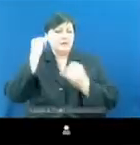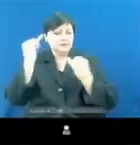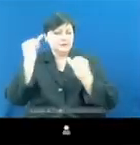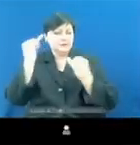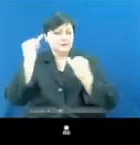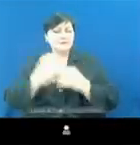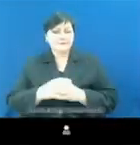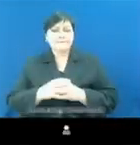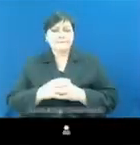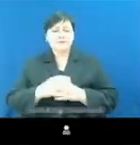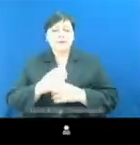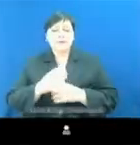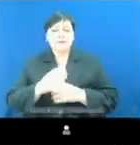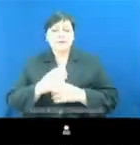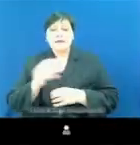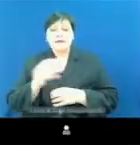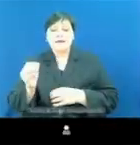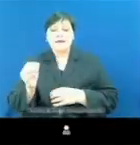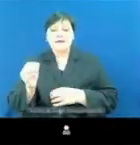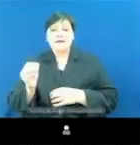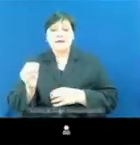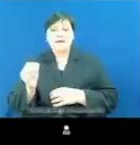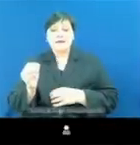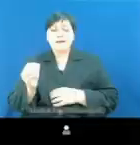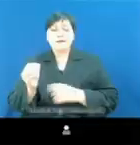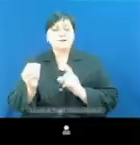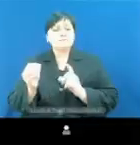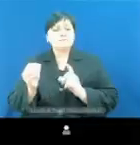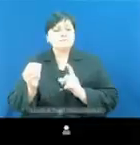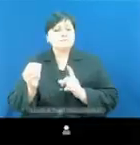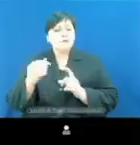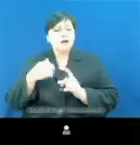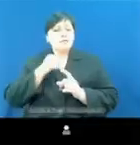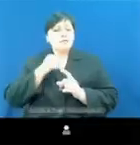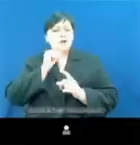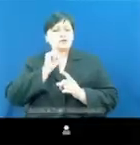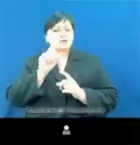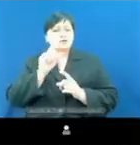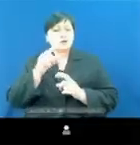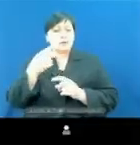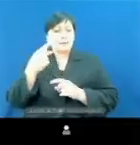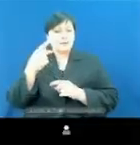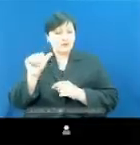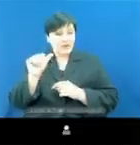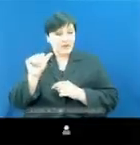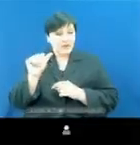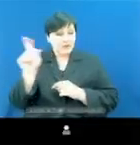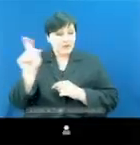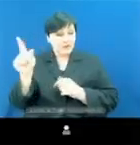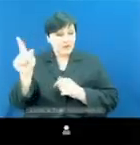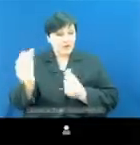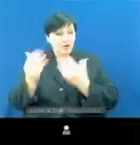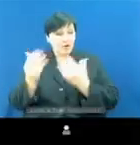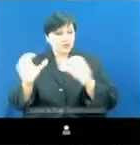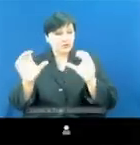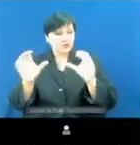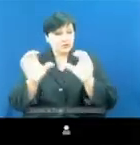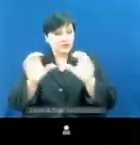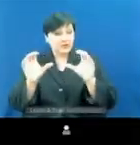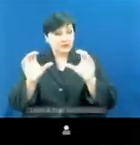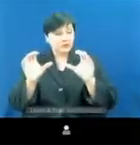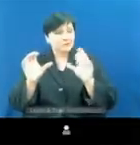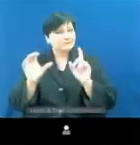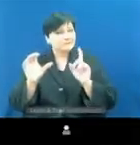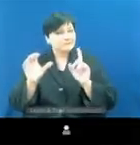And I'm not entirely sure that Pennsylvania offers a certification. They do require that